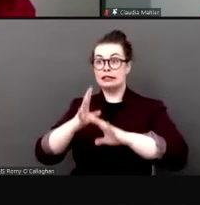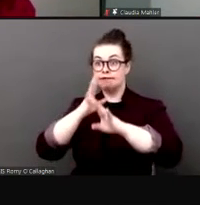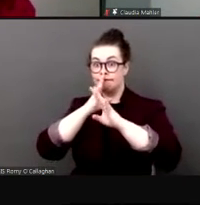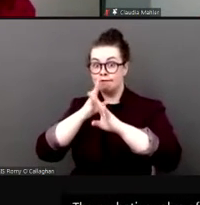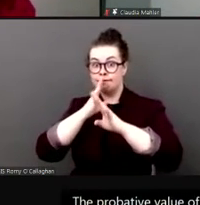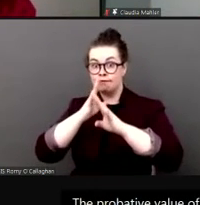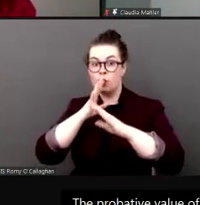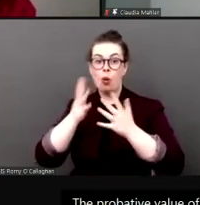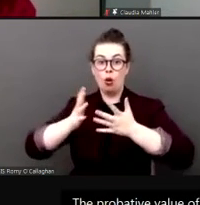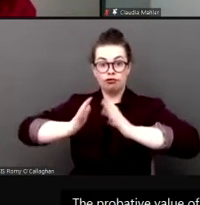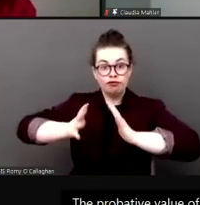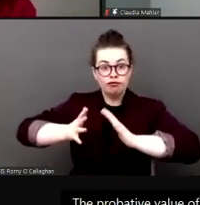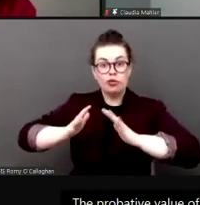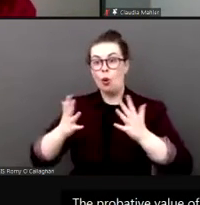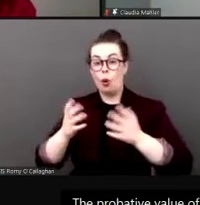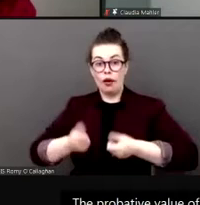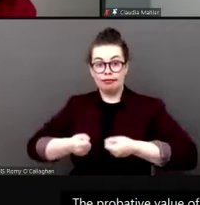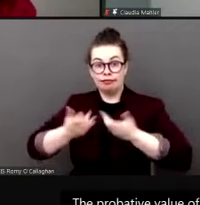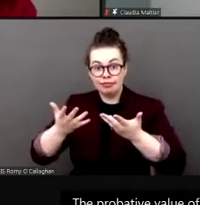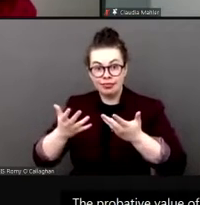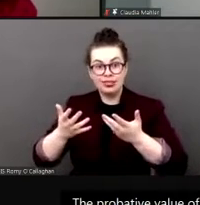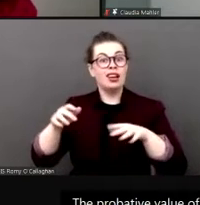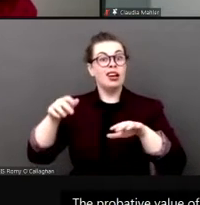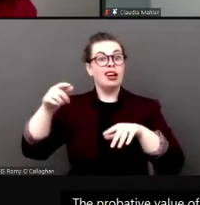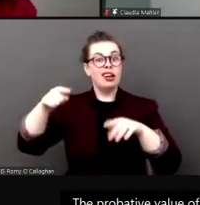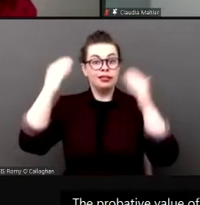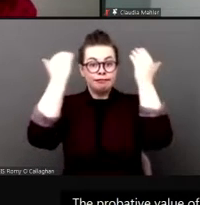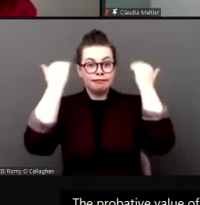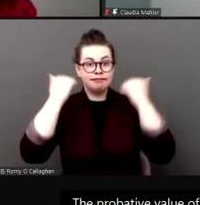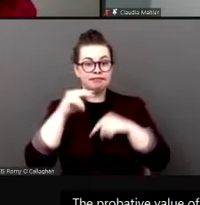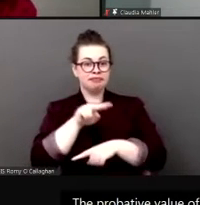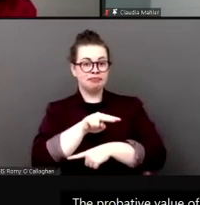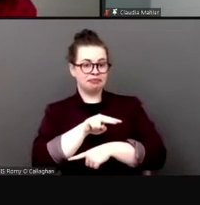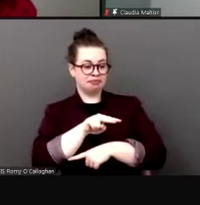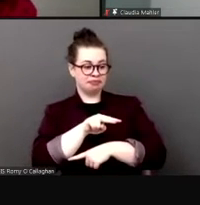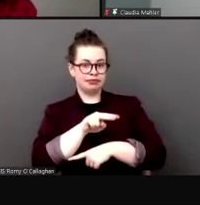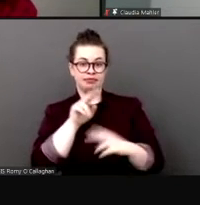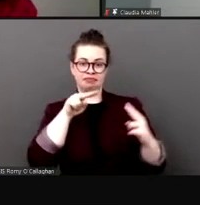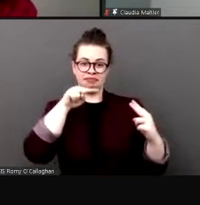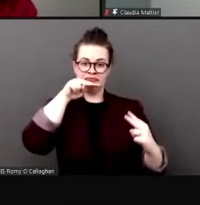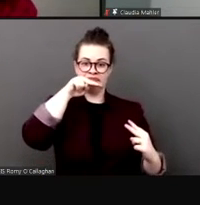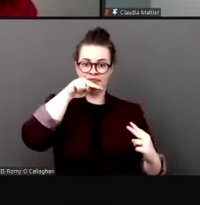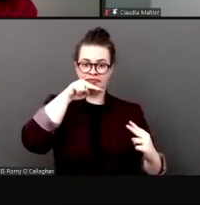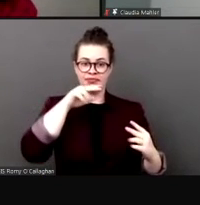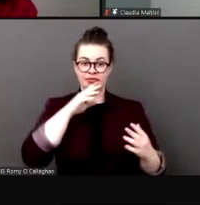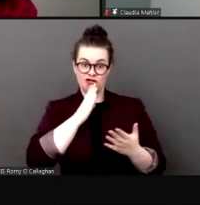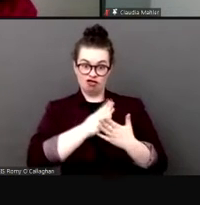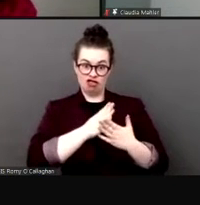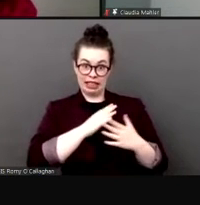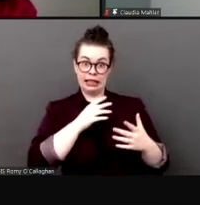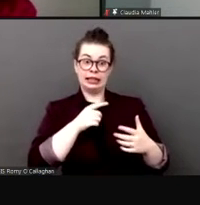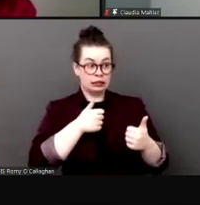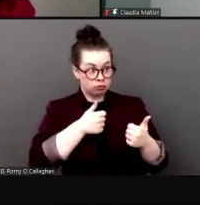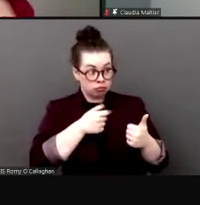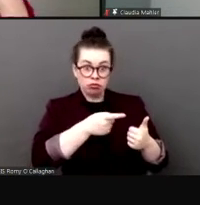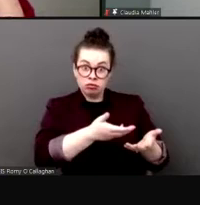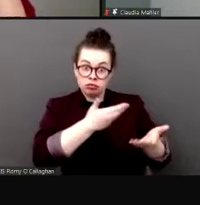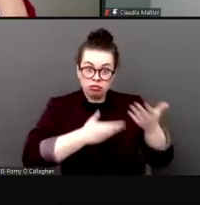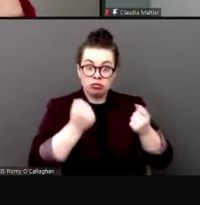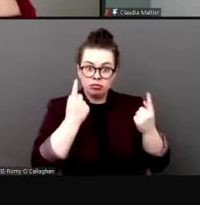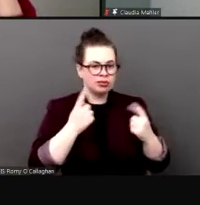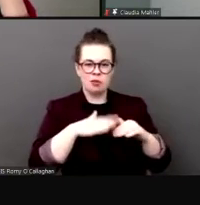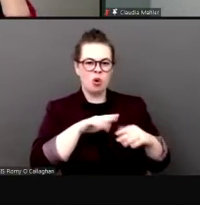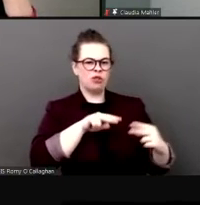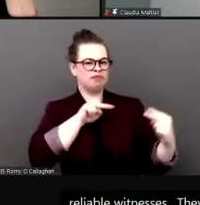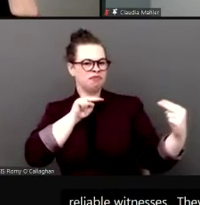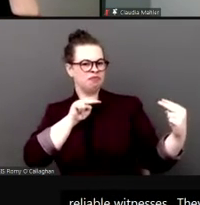quote unquote reliable witnesses. They're not taken seriously as victims of crime. And the police are